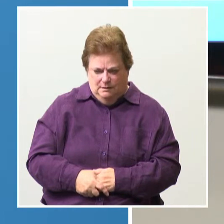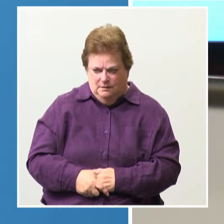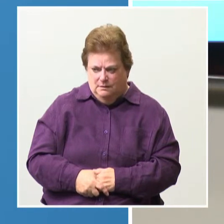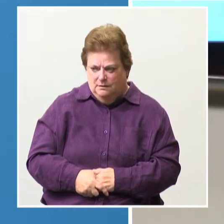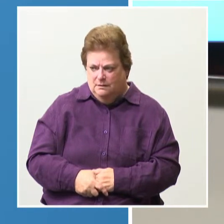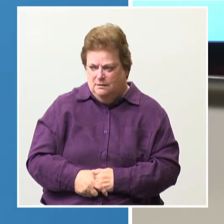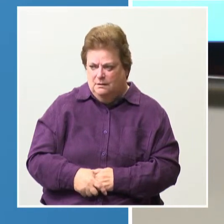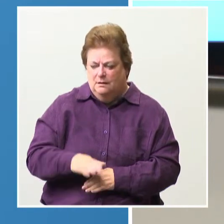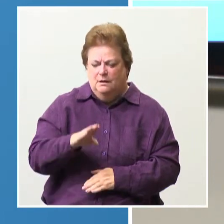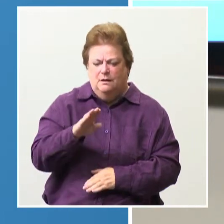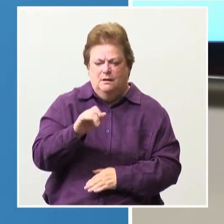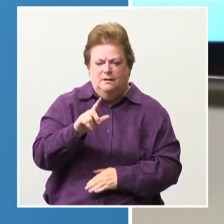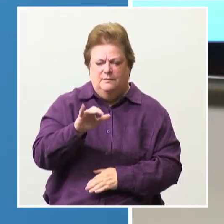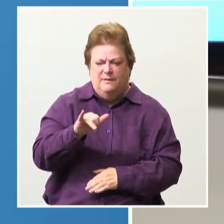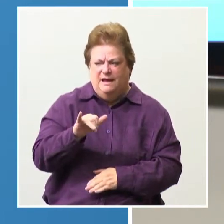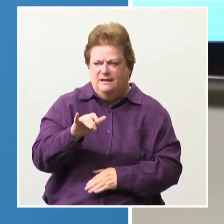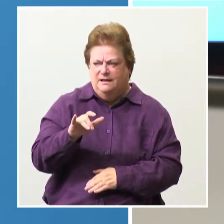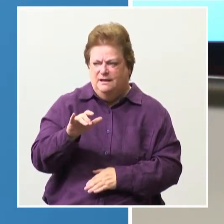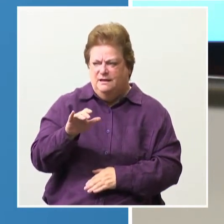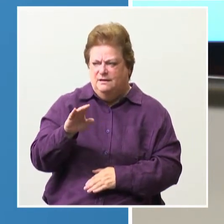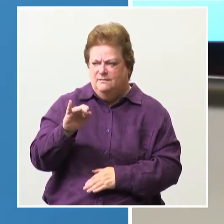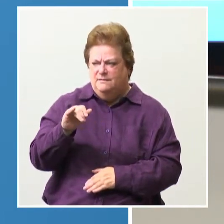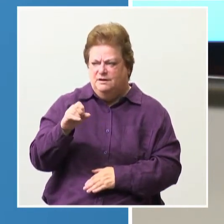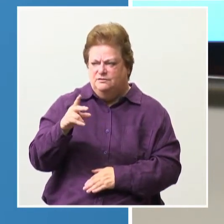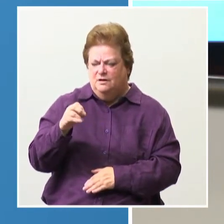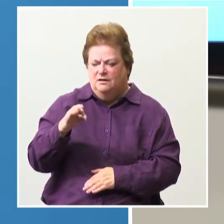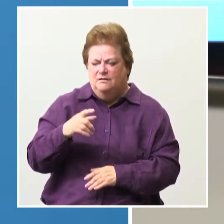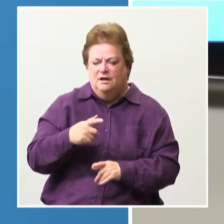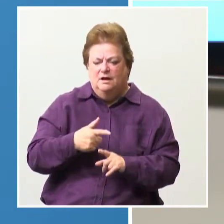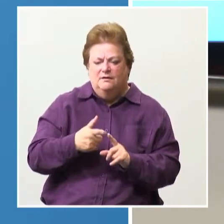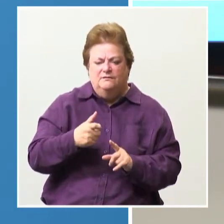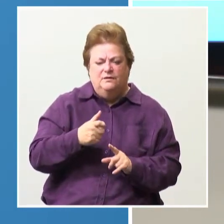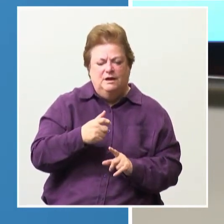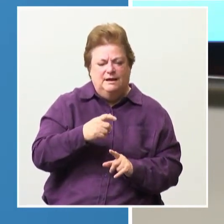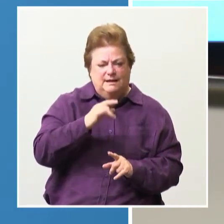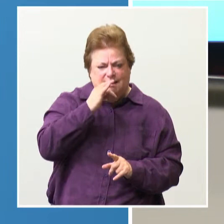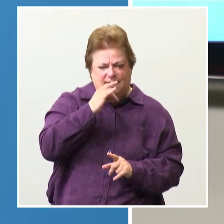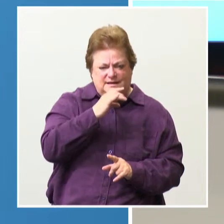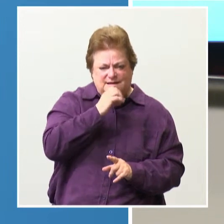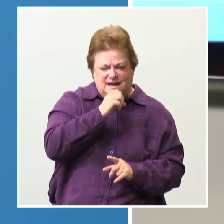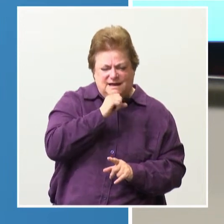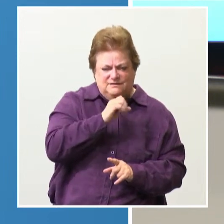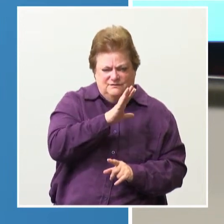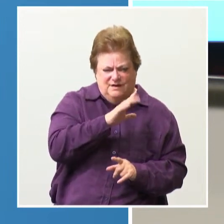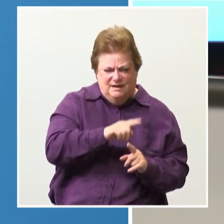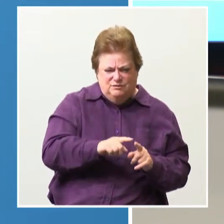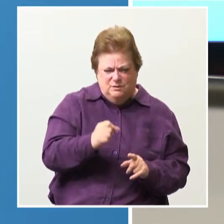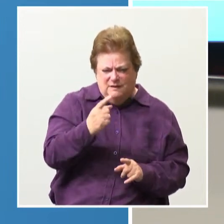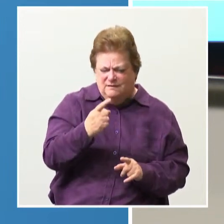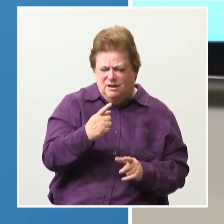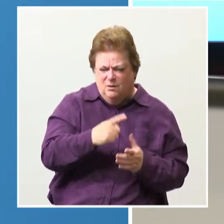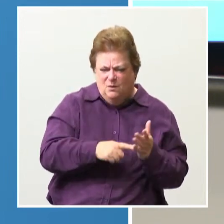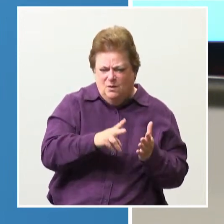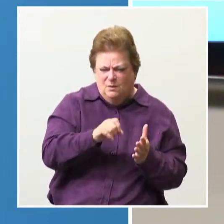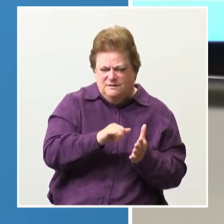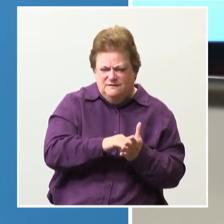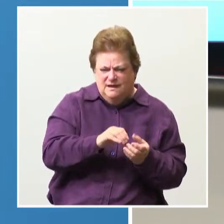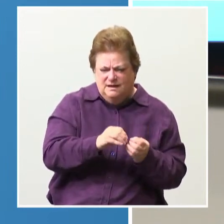And then what was the percentage of kids 5 to 11 vaccinated? Again, I just missed that number.